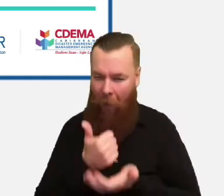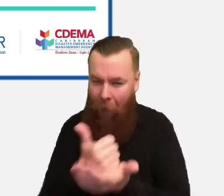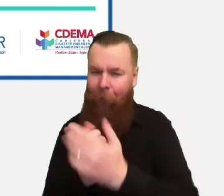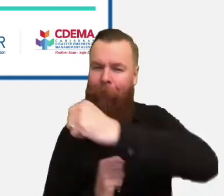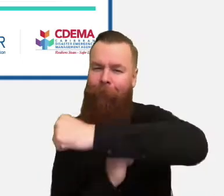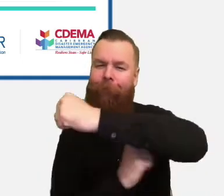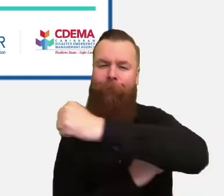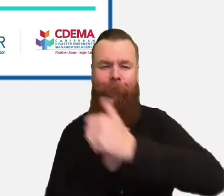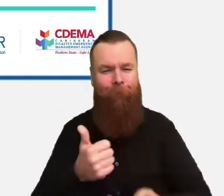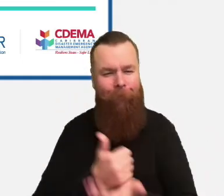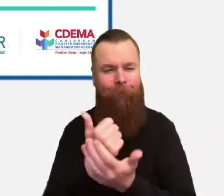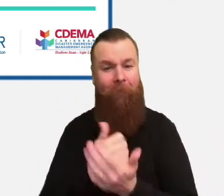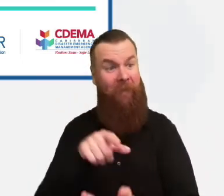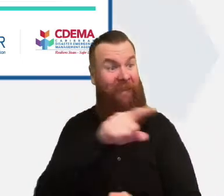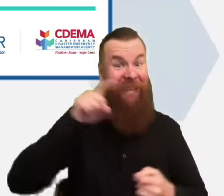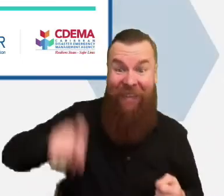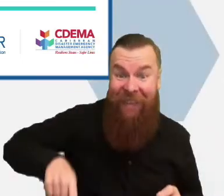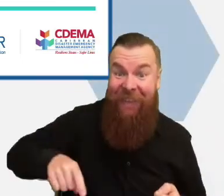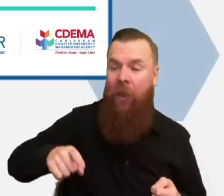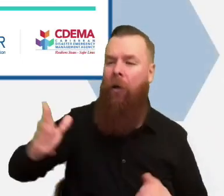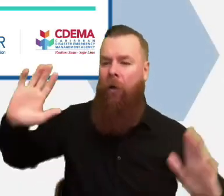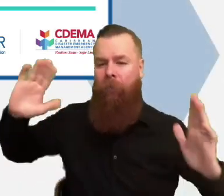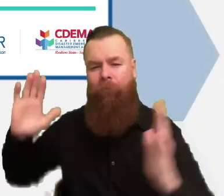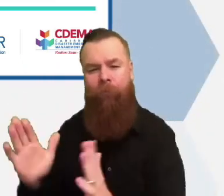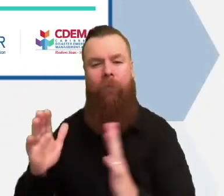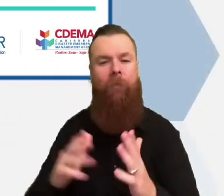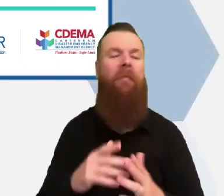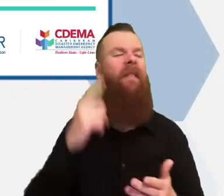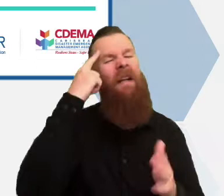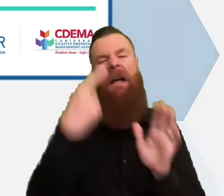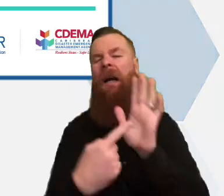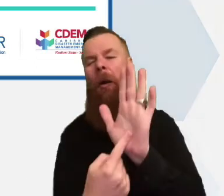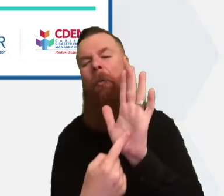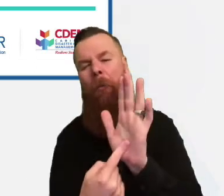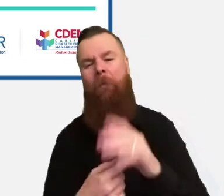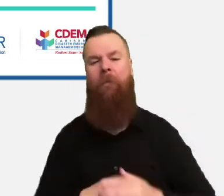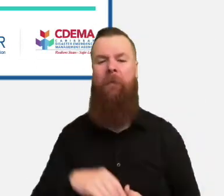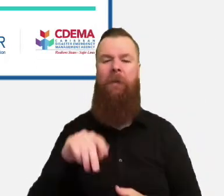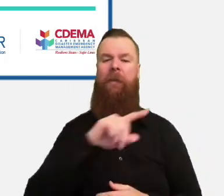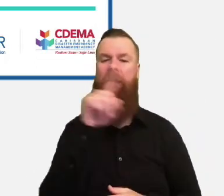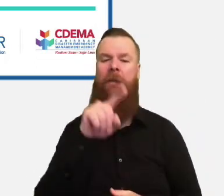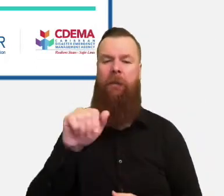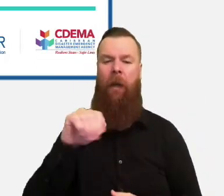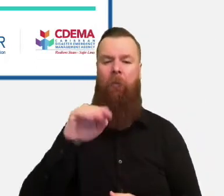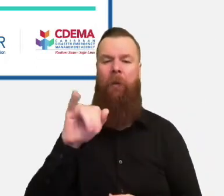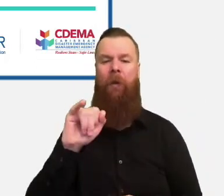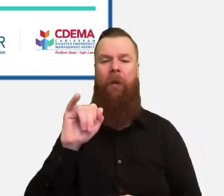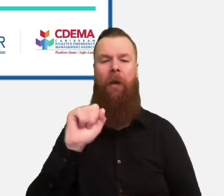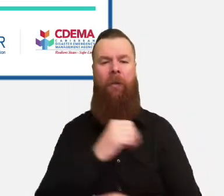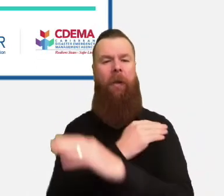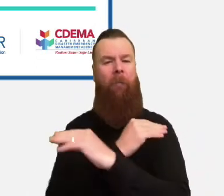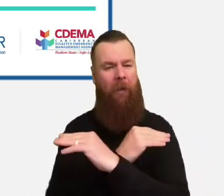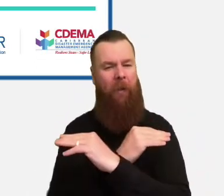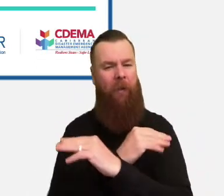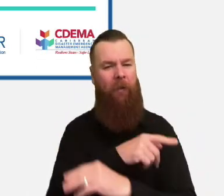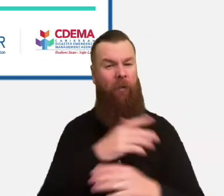to use is in Zambia, where there was high vandalism. And what they did was actually get the community to have a sense